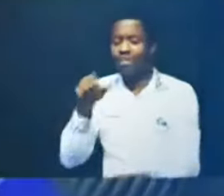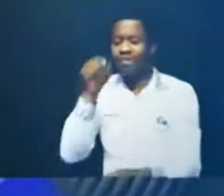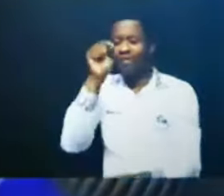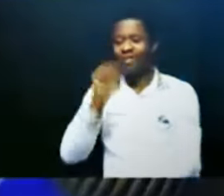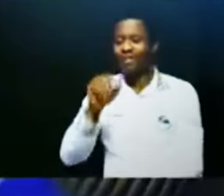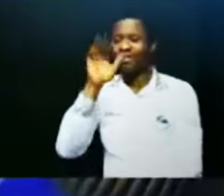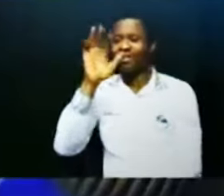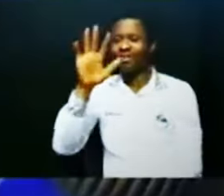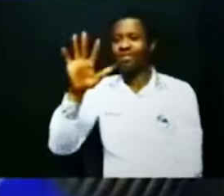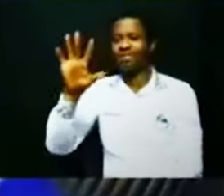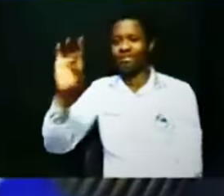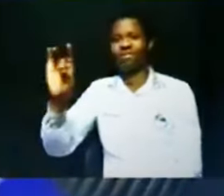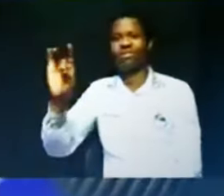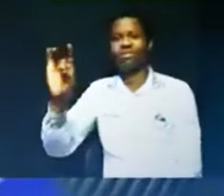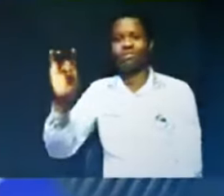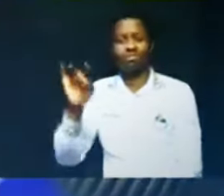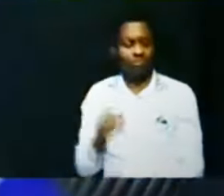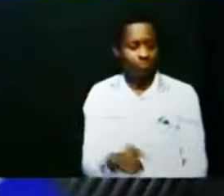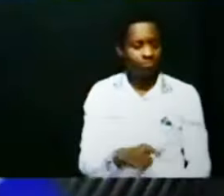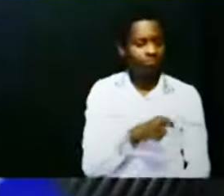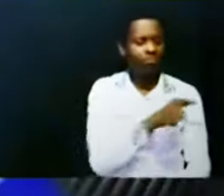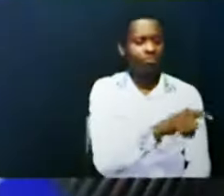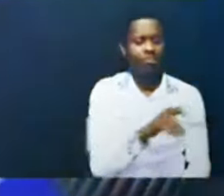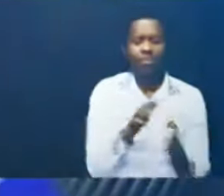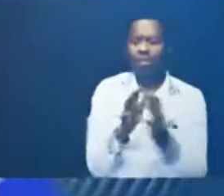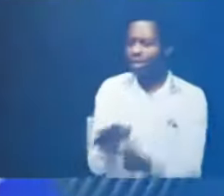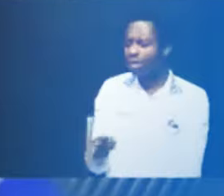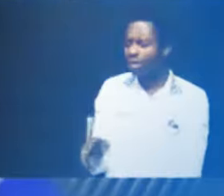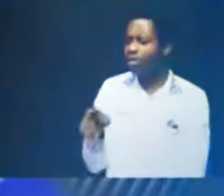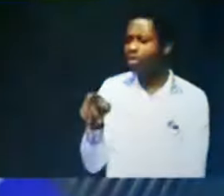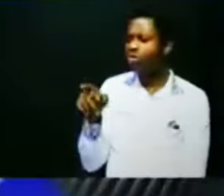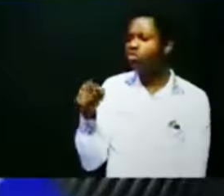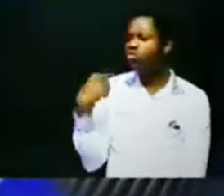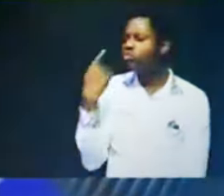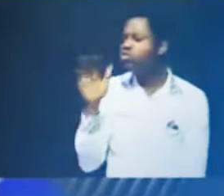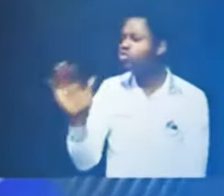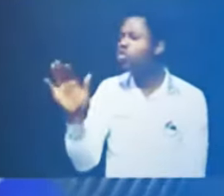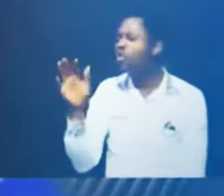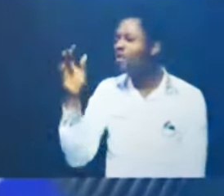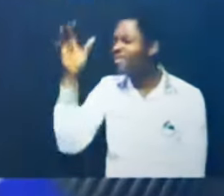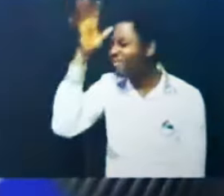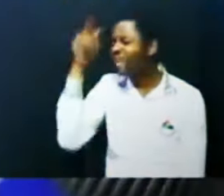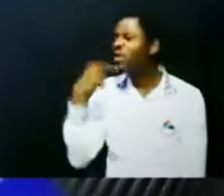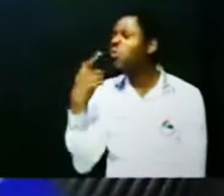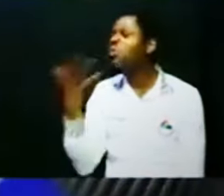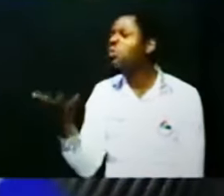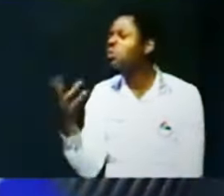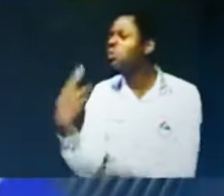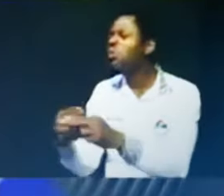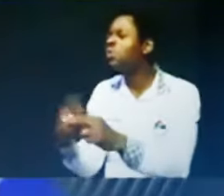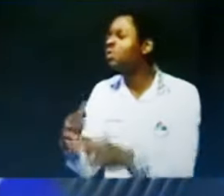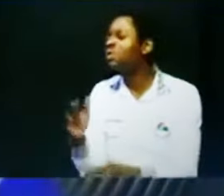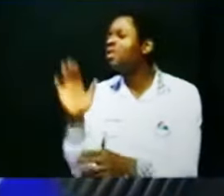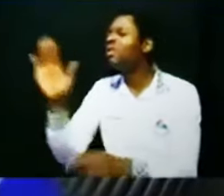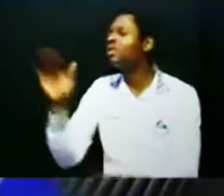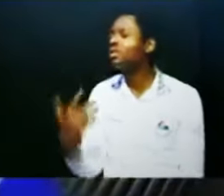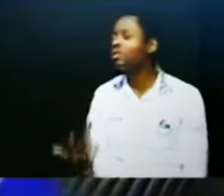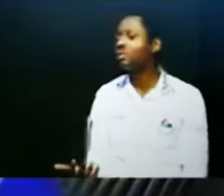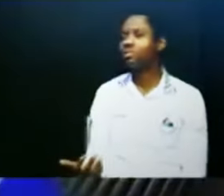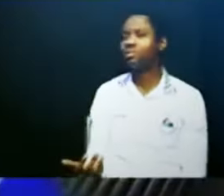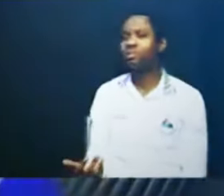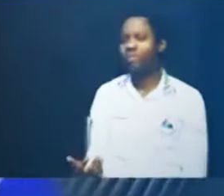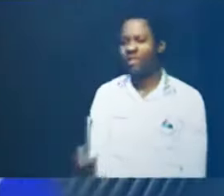no. Whose son are you? Na solo. Young man. Why ebano? It is a